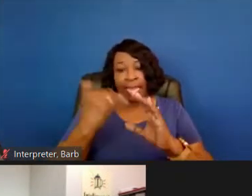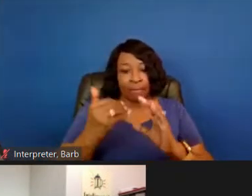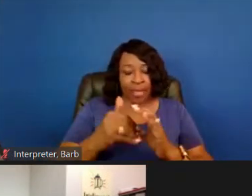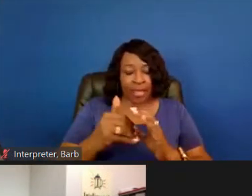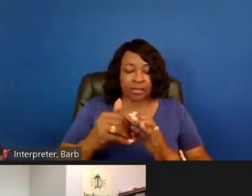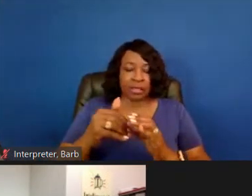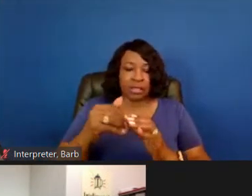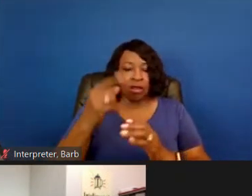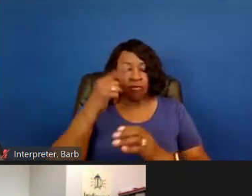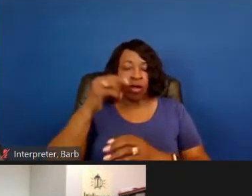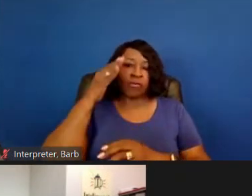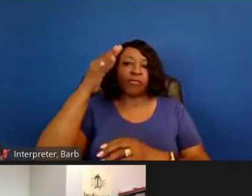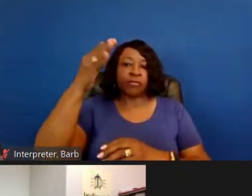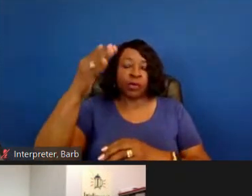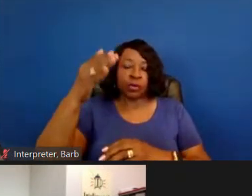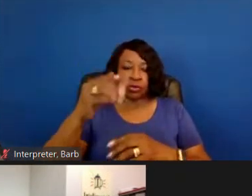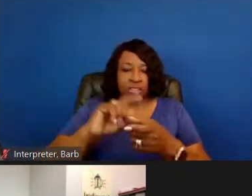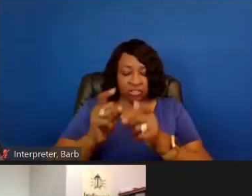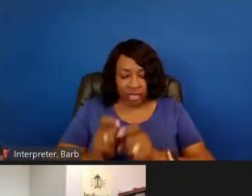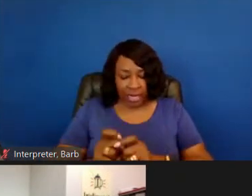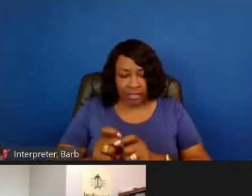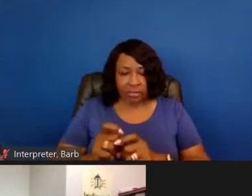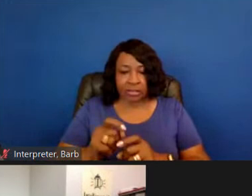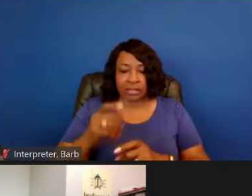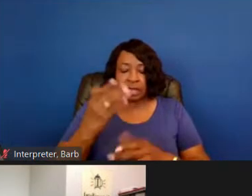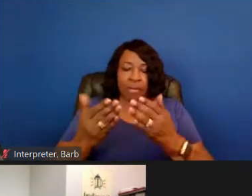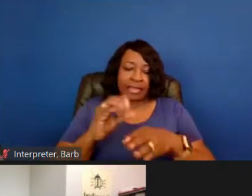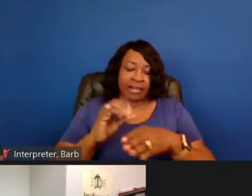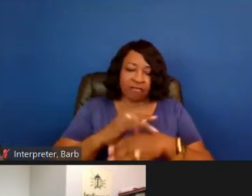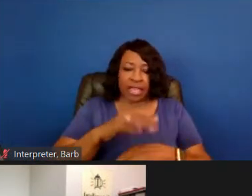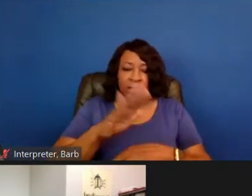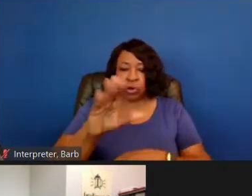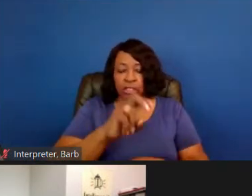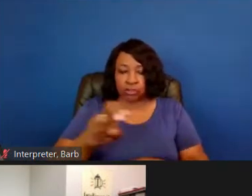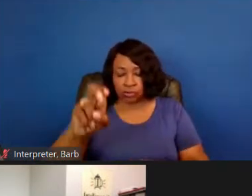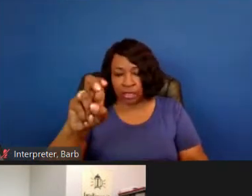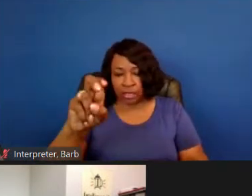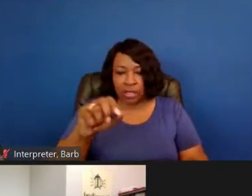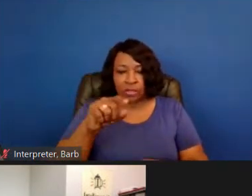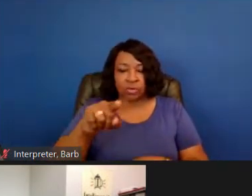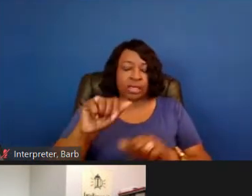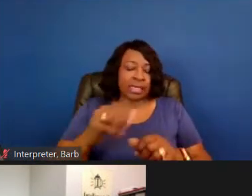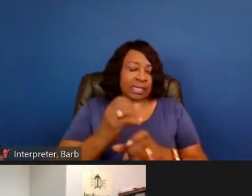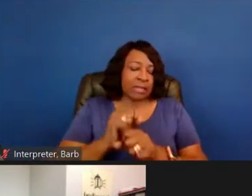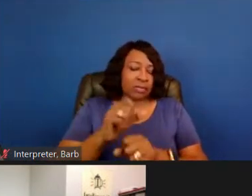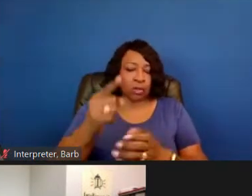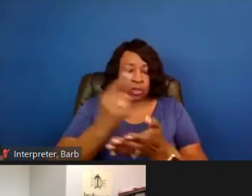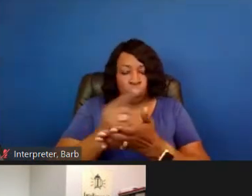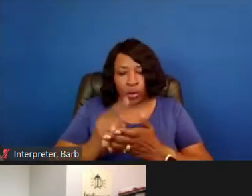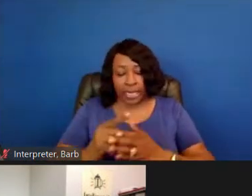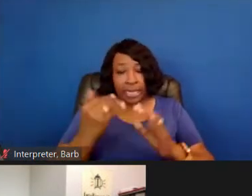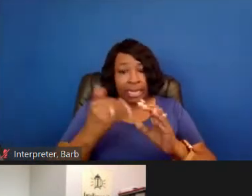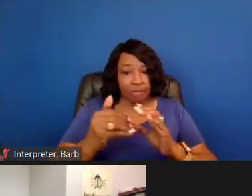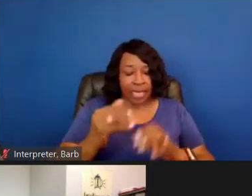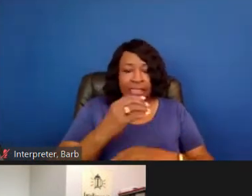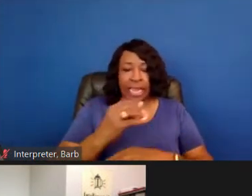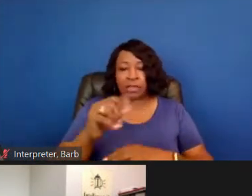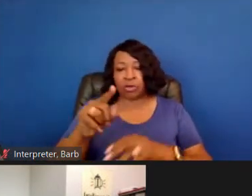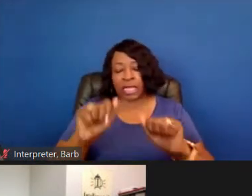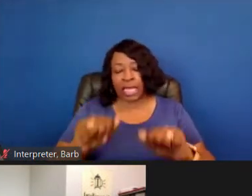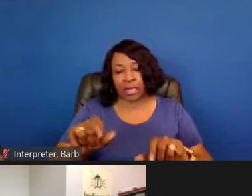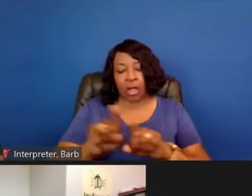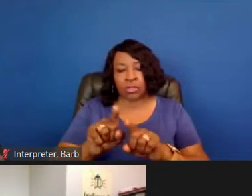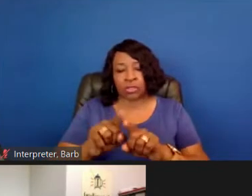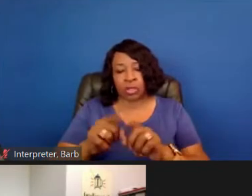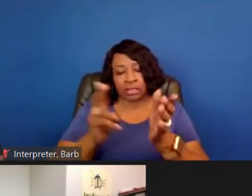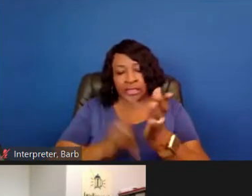trip. This will certainly be detailed and encapsulated in those weekly emails. And you can also sign up for